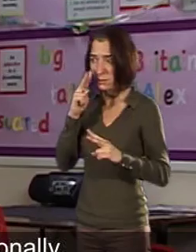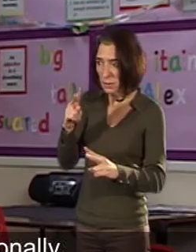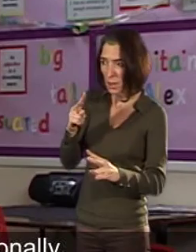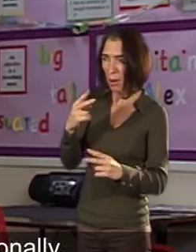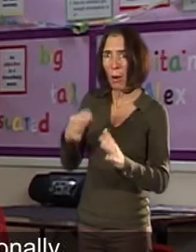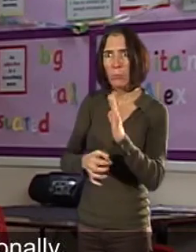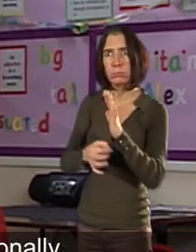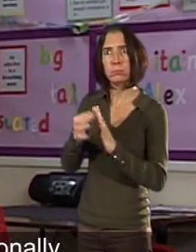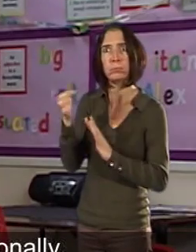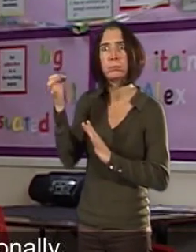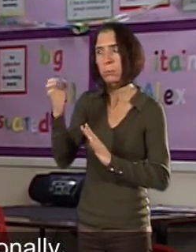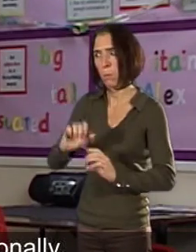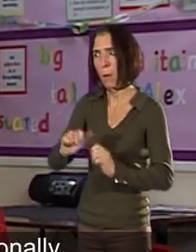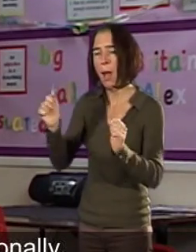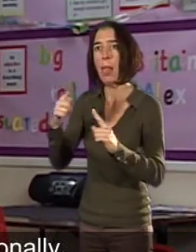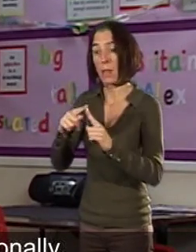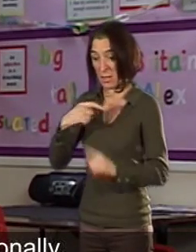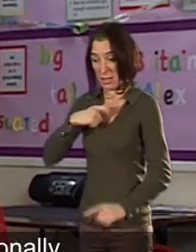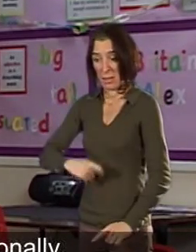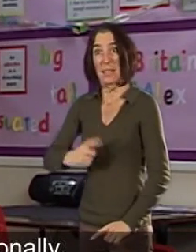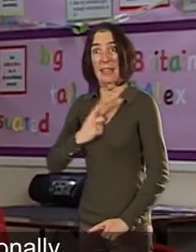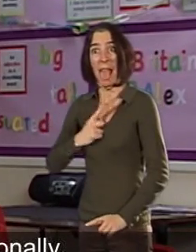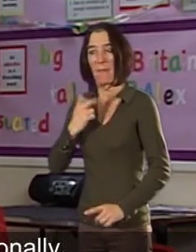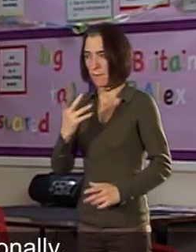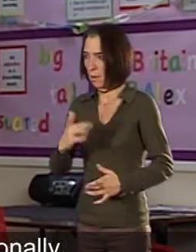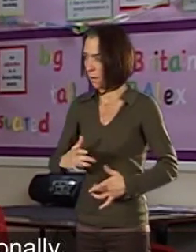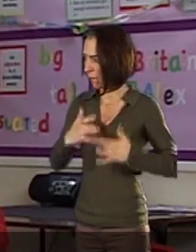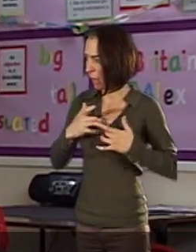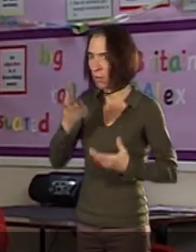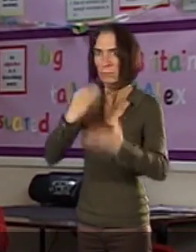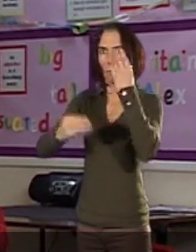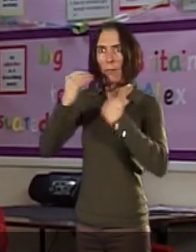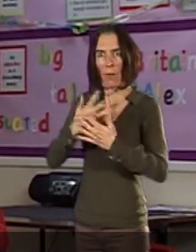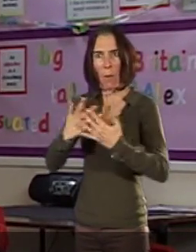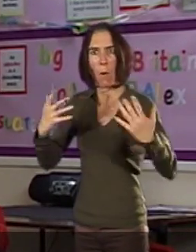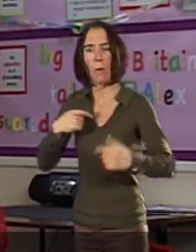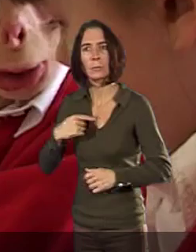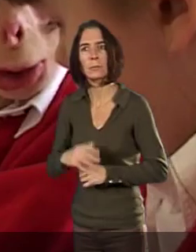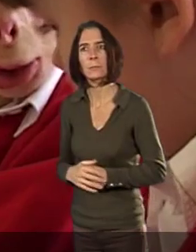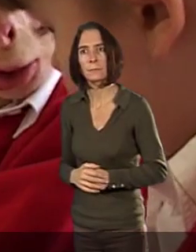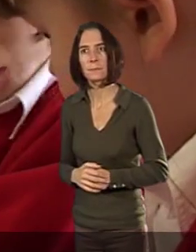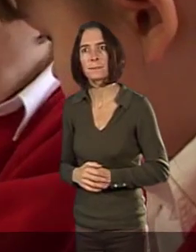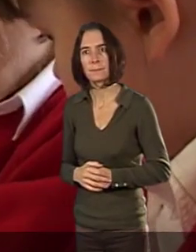the progress we've made, and personally, as her teacher, I can see that I've progressed a long way.